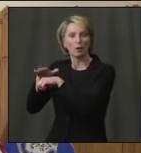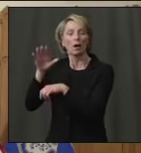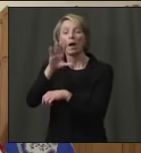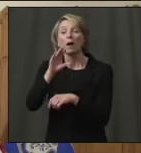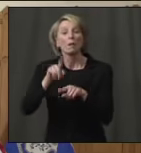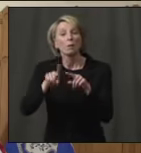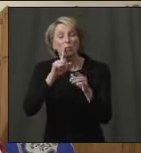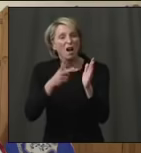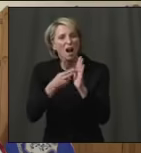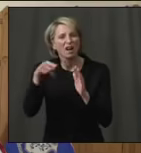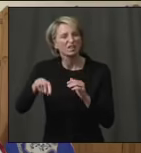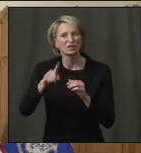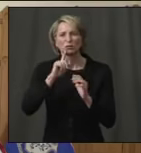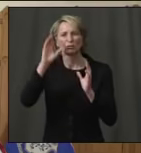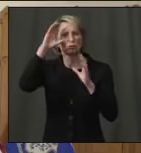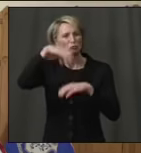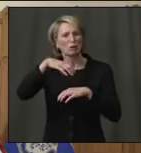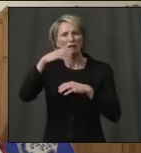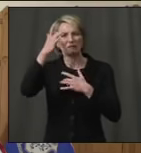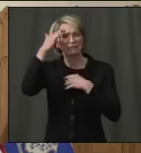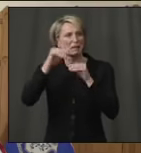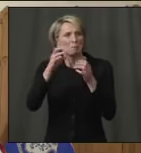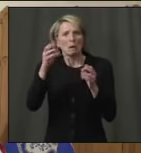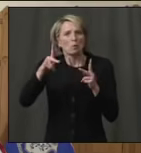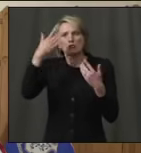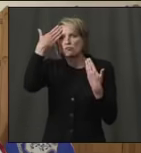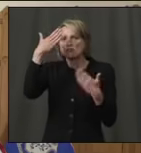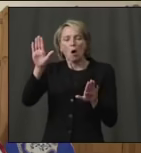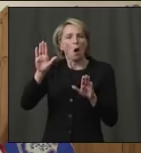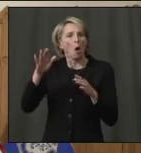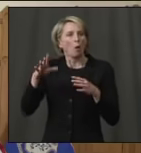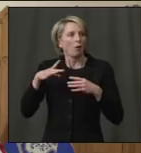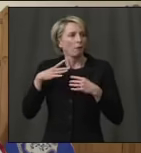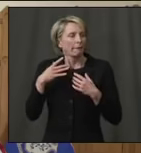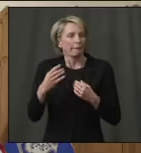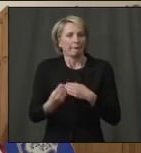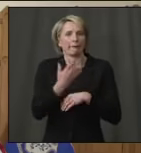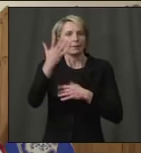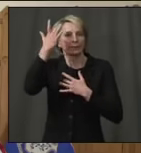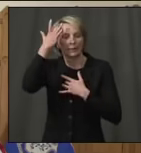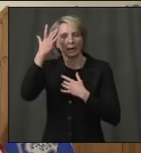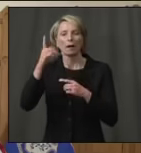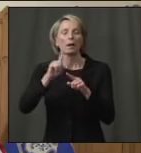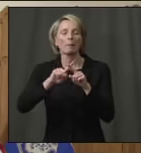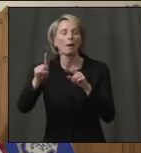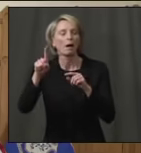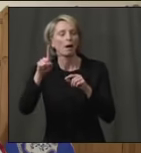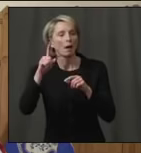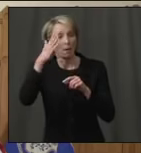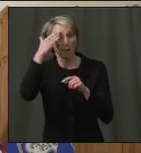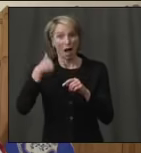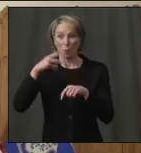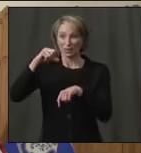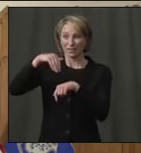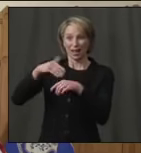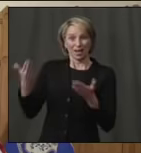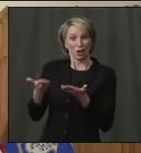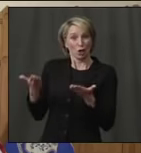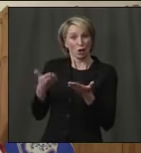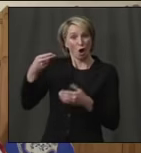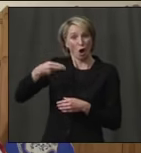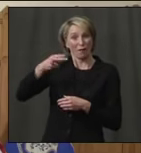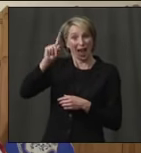know. So that's how mine, but yes, both CDC because of the Capitol, and then our local